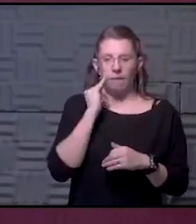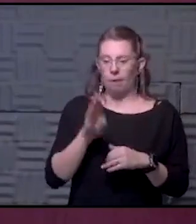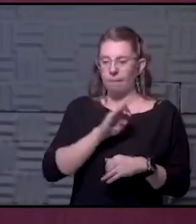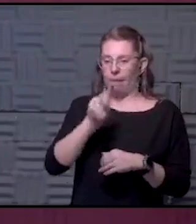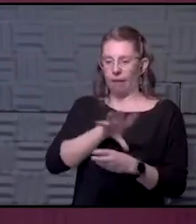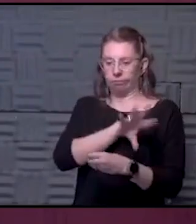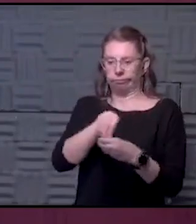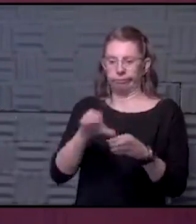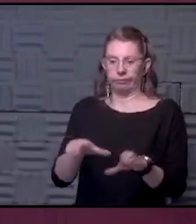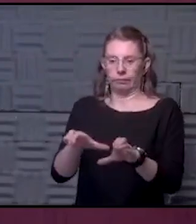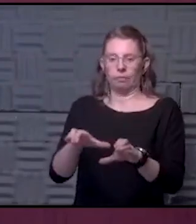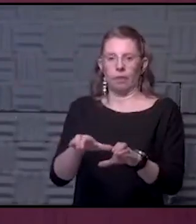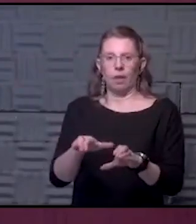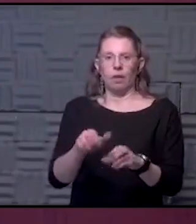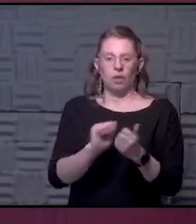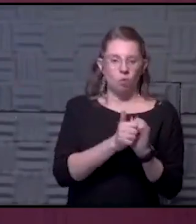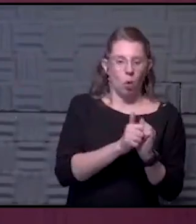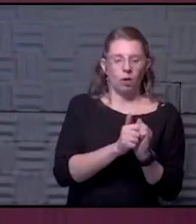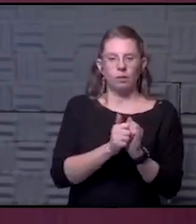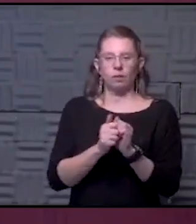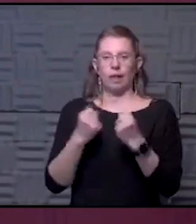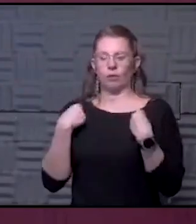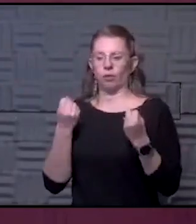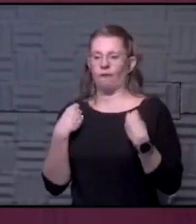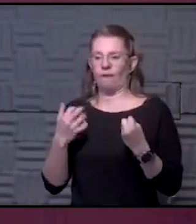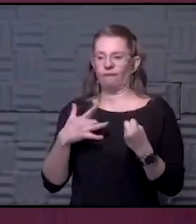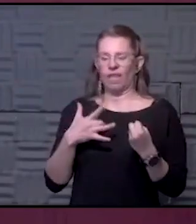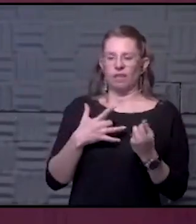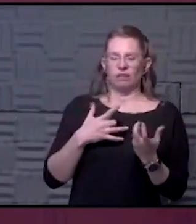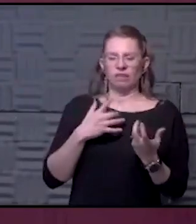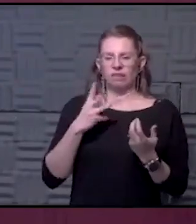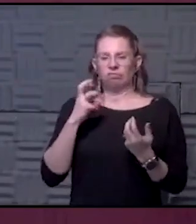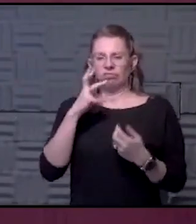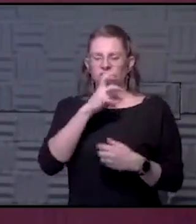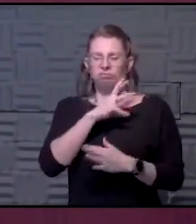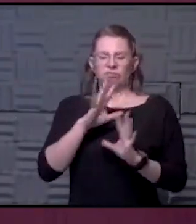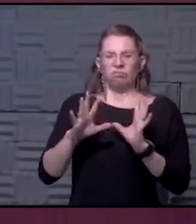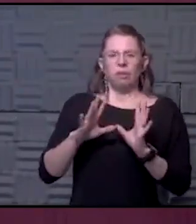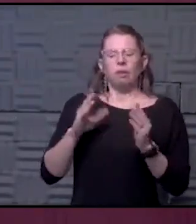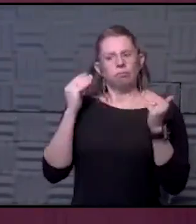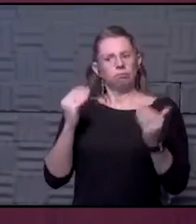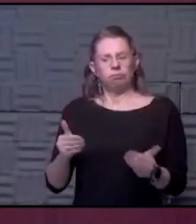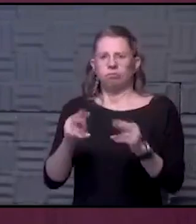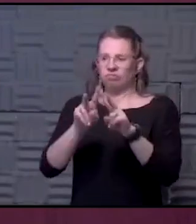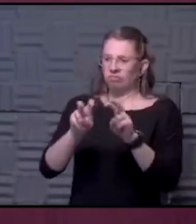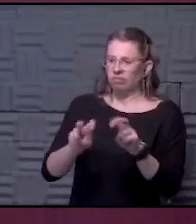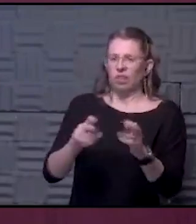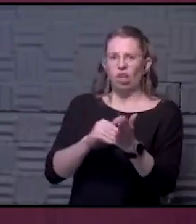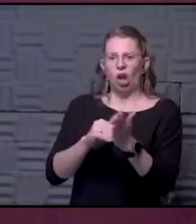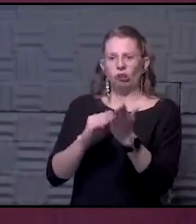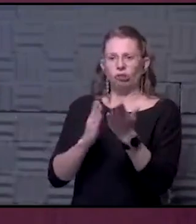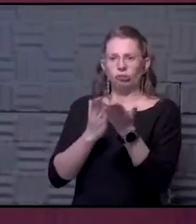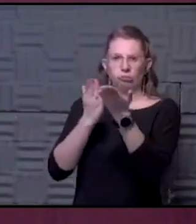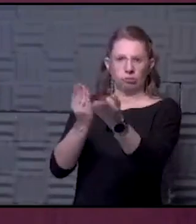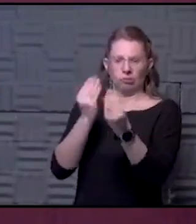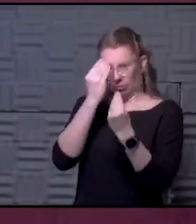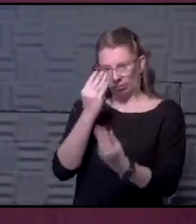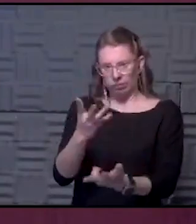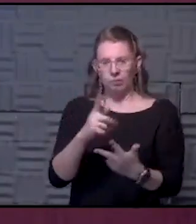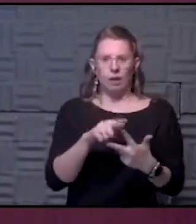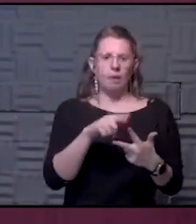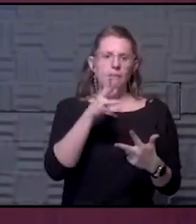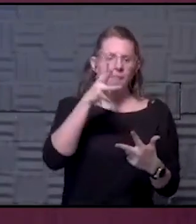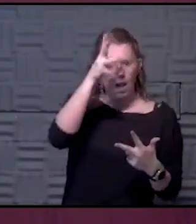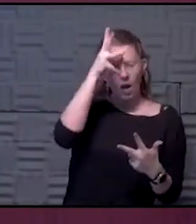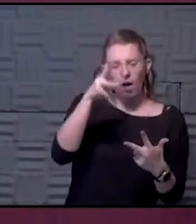sports and exercise, if you feel off, what's the reason for that? Get it checked out. It's okay to bring that to the attention of your parents, athletic